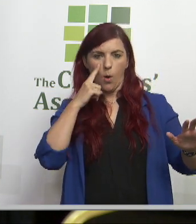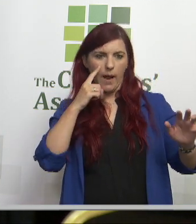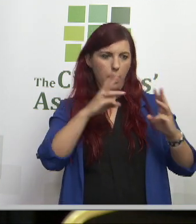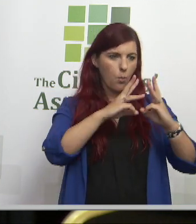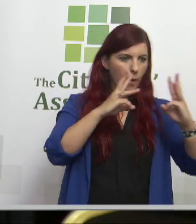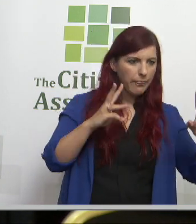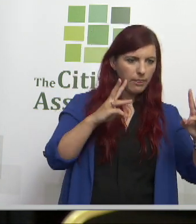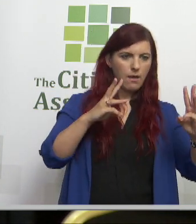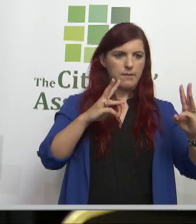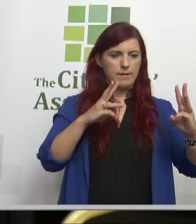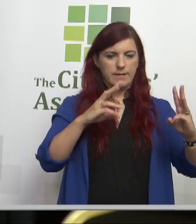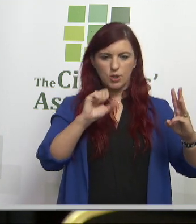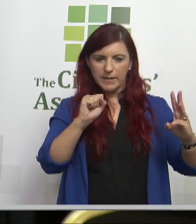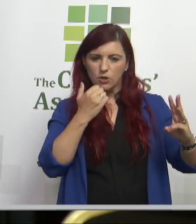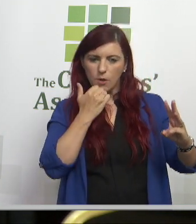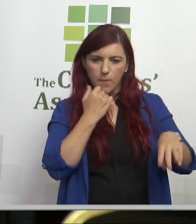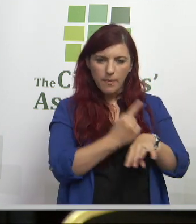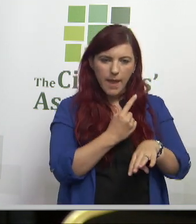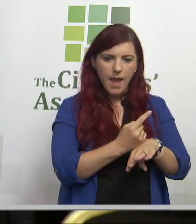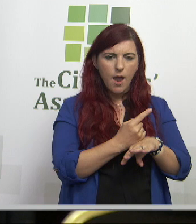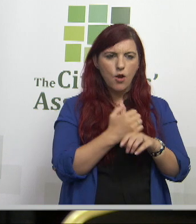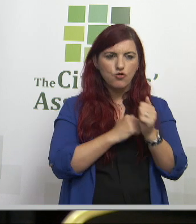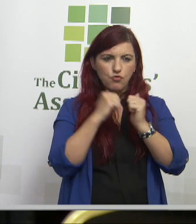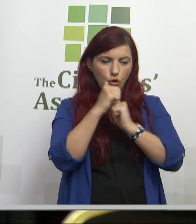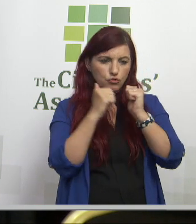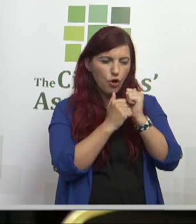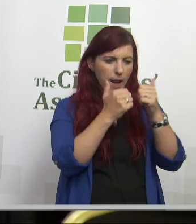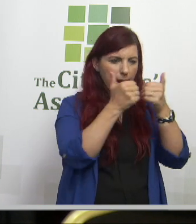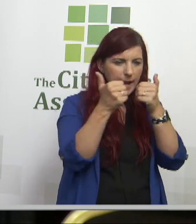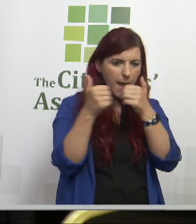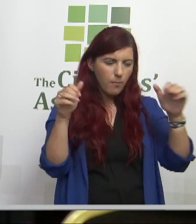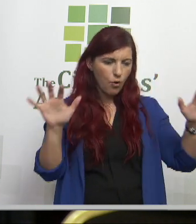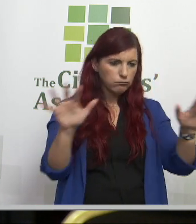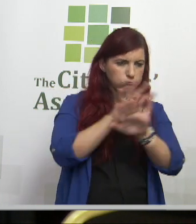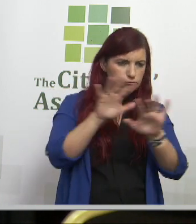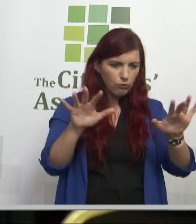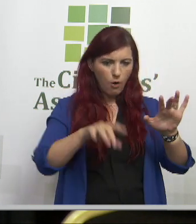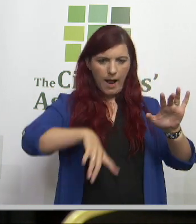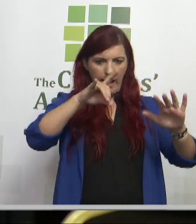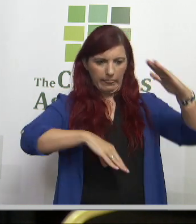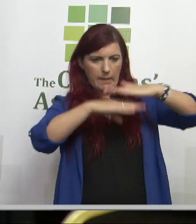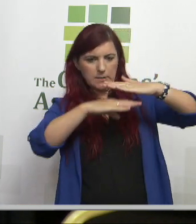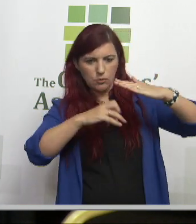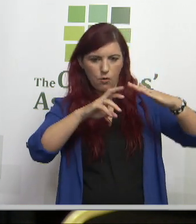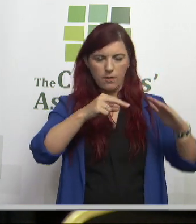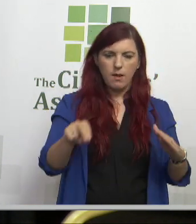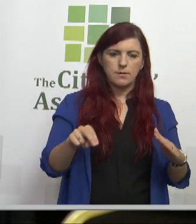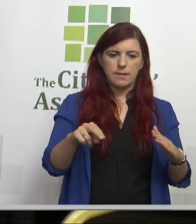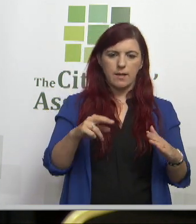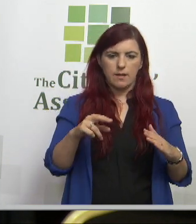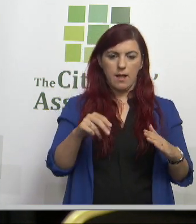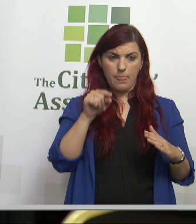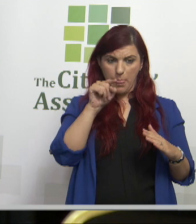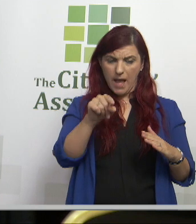the structure, whether they've got gappiness, whether they're allowed to grow to a certain height, were they in good condition or not? And that had